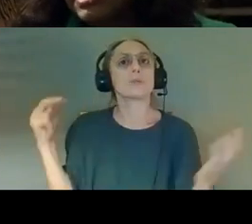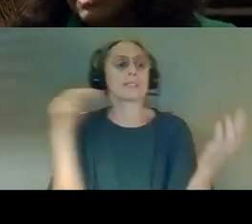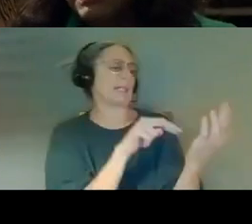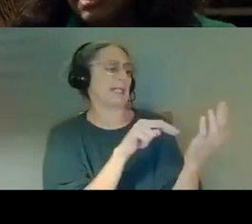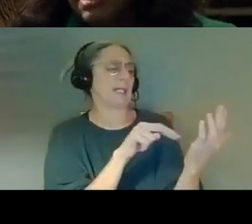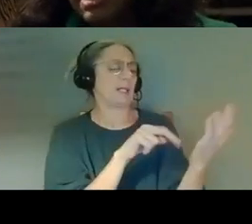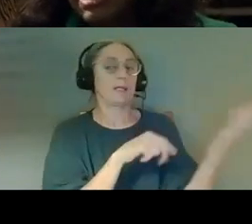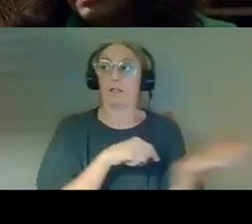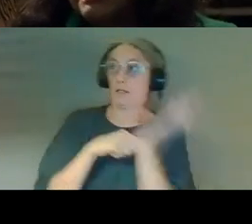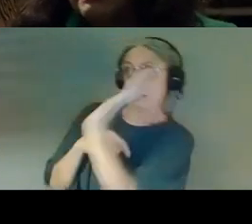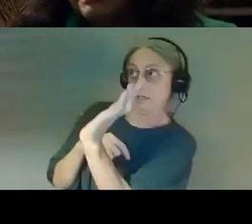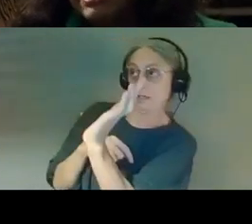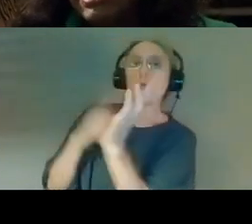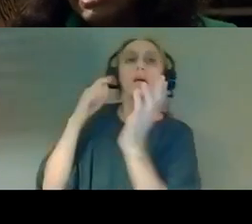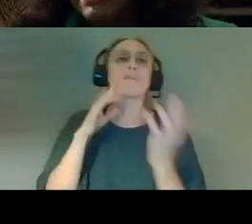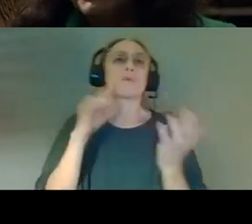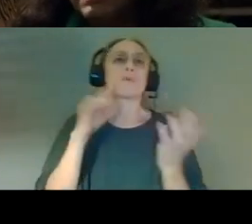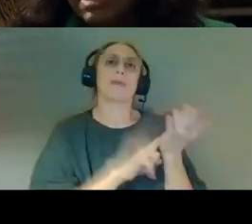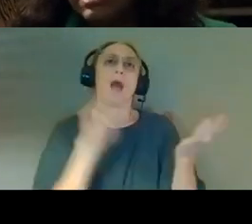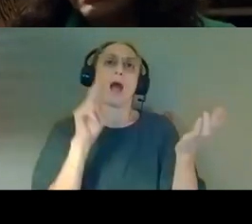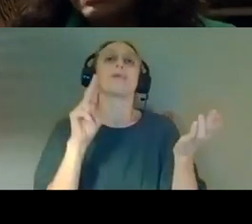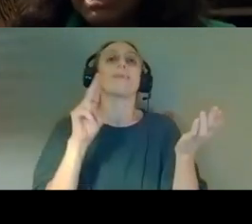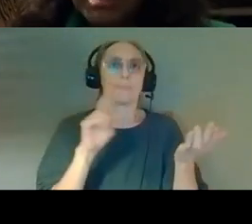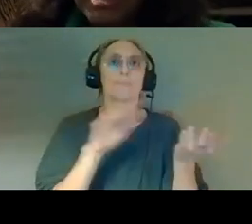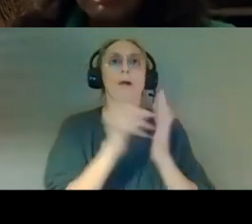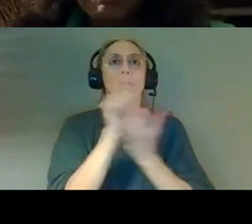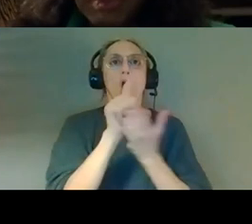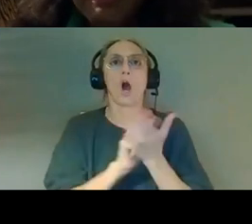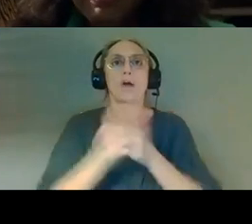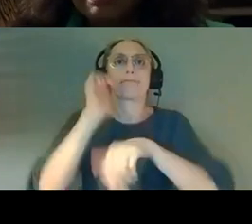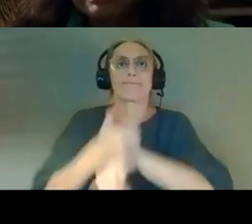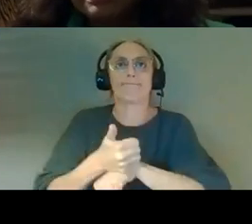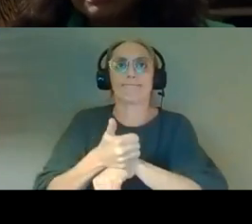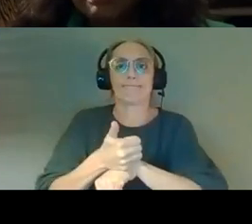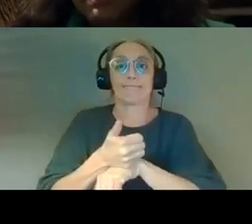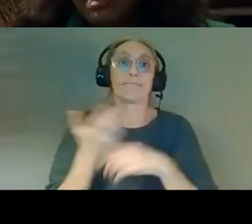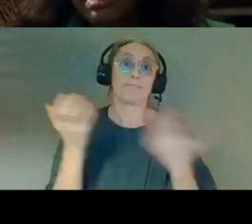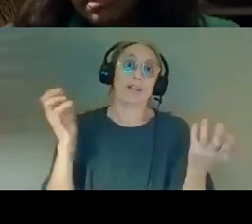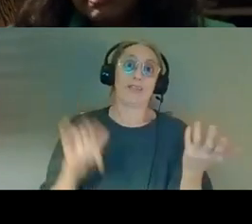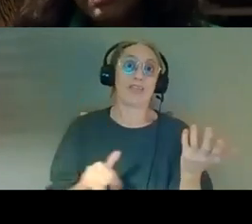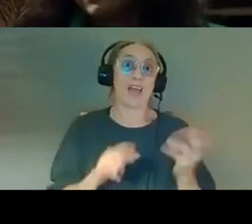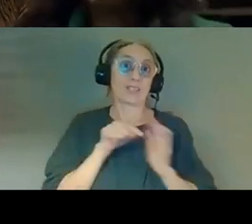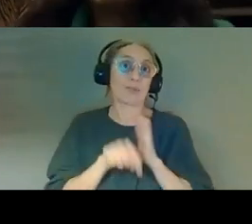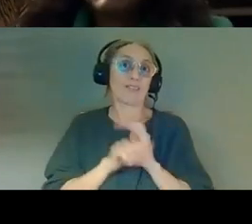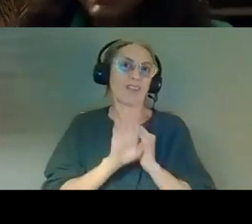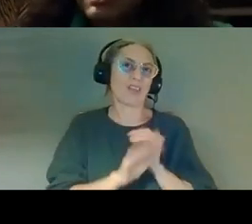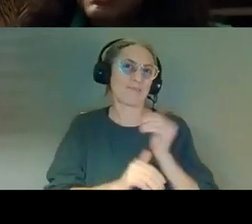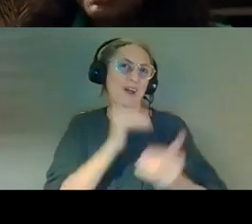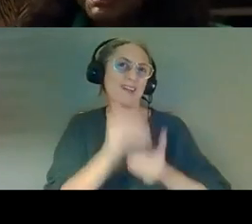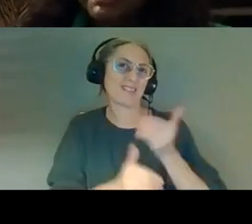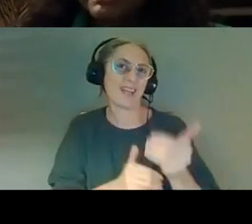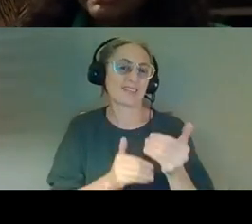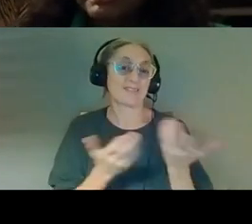it into law. And so that's how you get things done down in Springfield. So that's what I would suggest that we